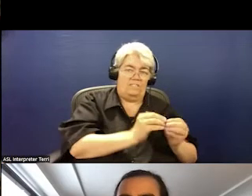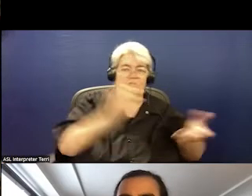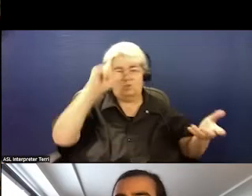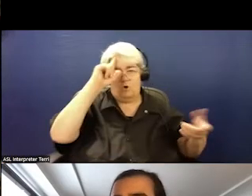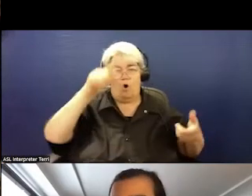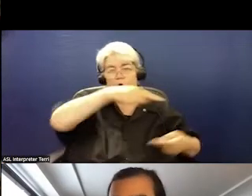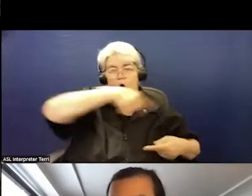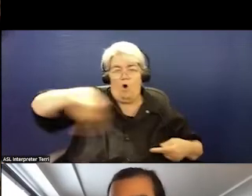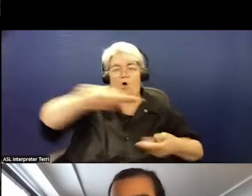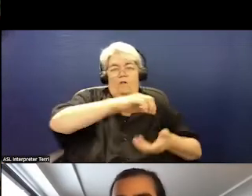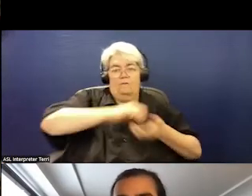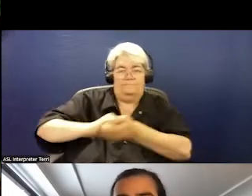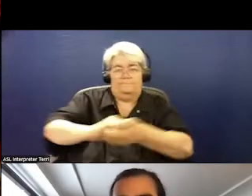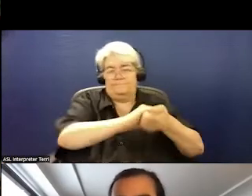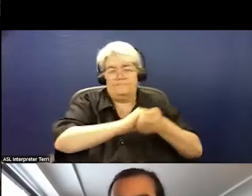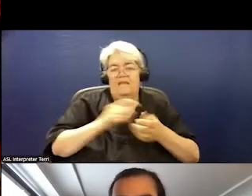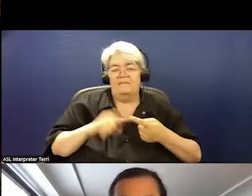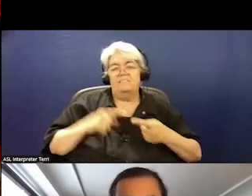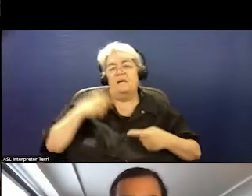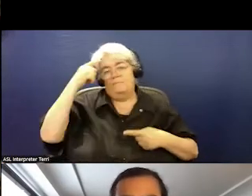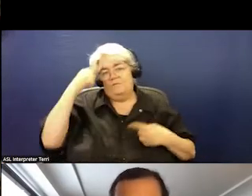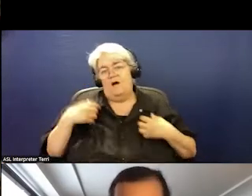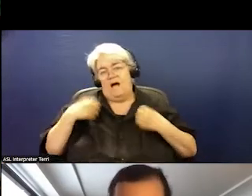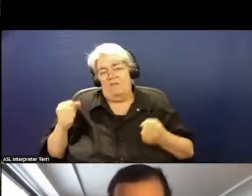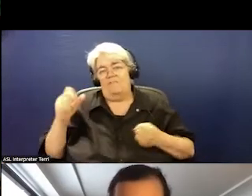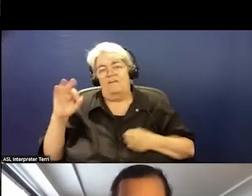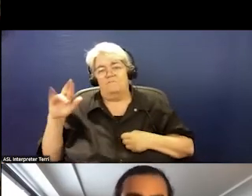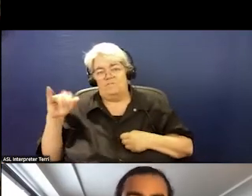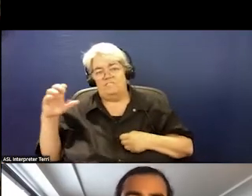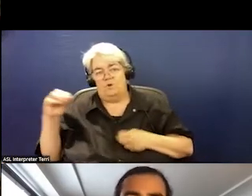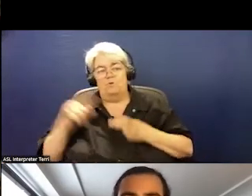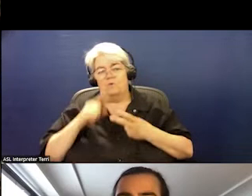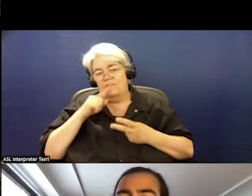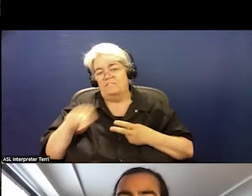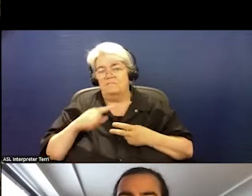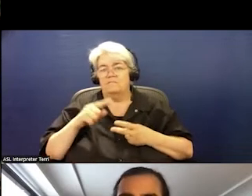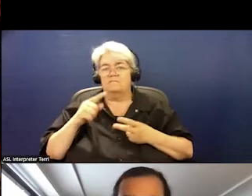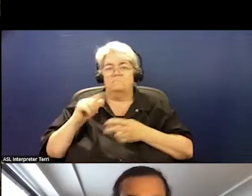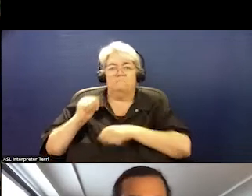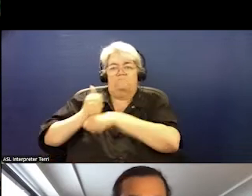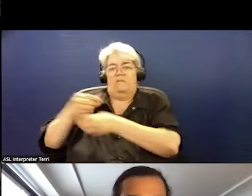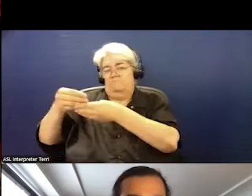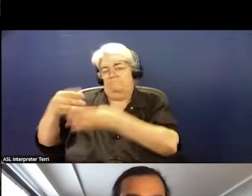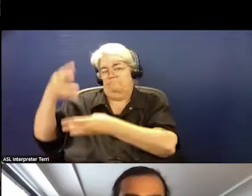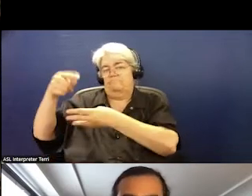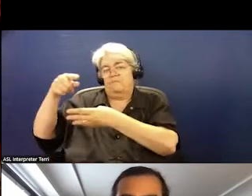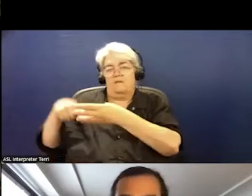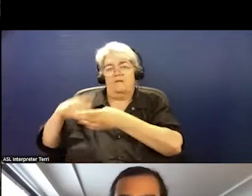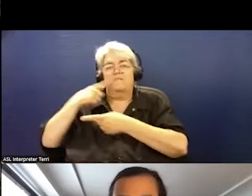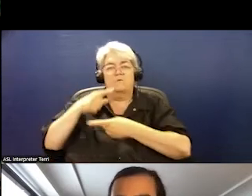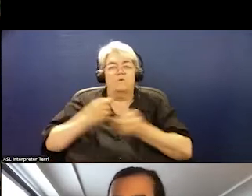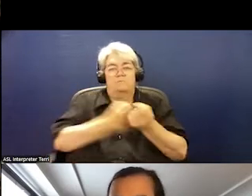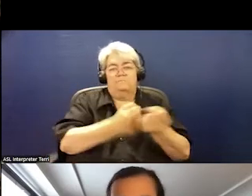part of Mental Health San Francisco, which is a package of mental health programs for people experiencing homelessness that was funded by a tax initiative on